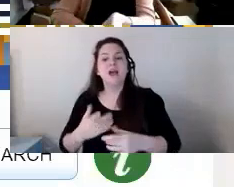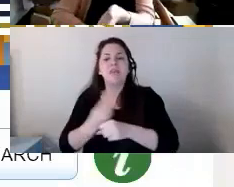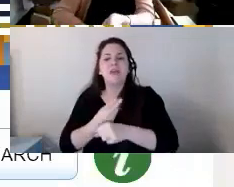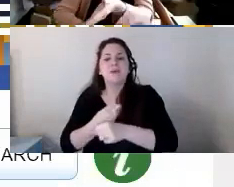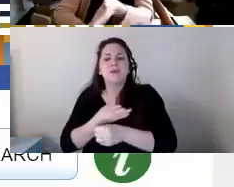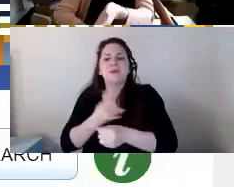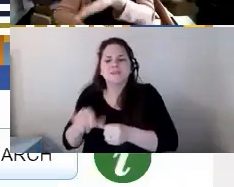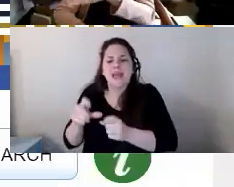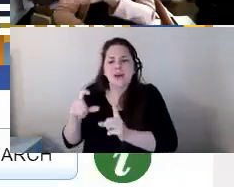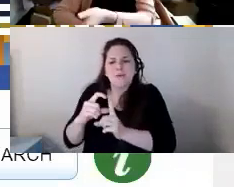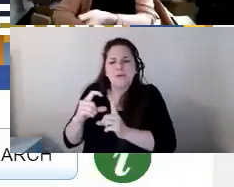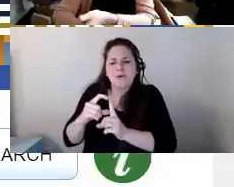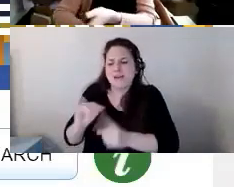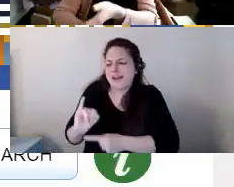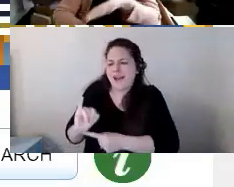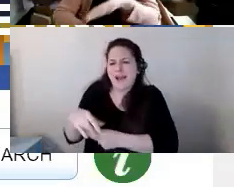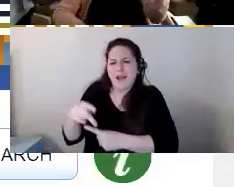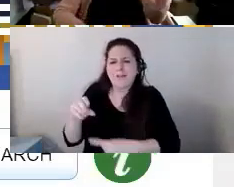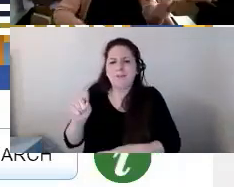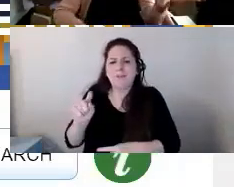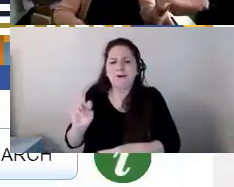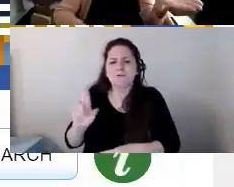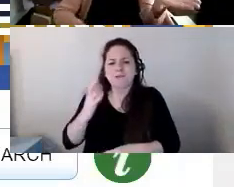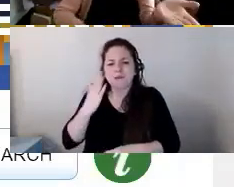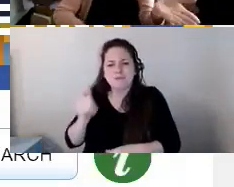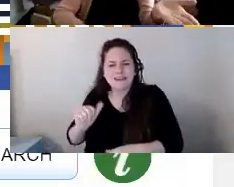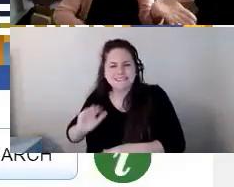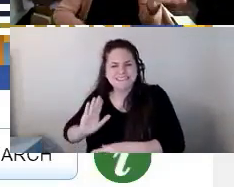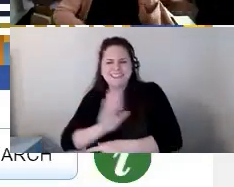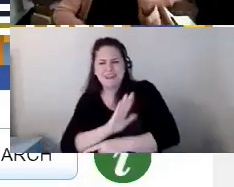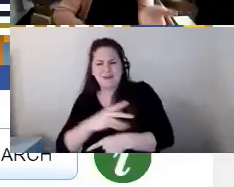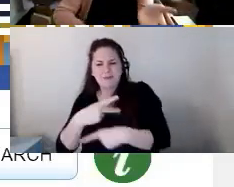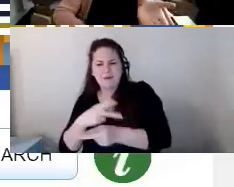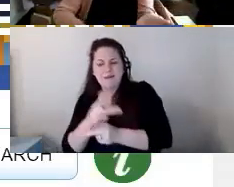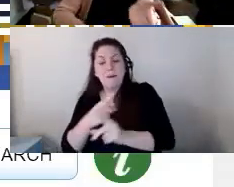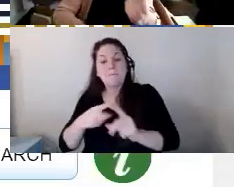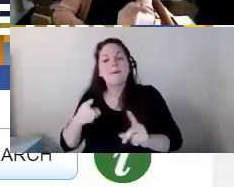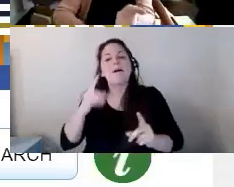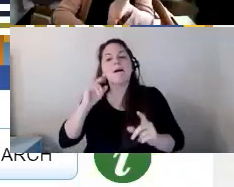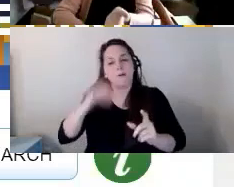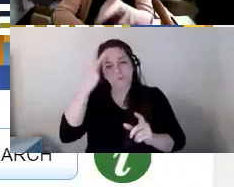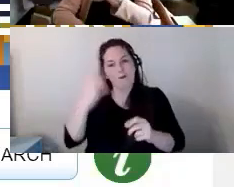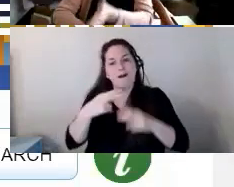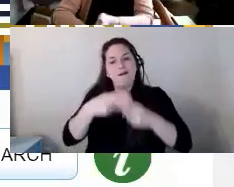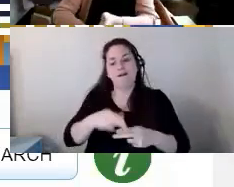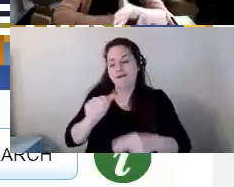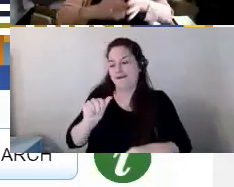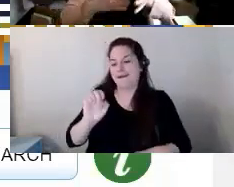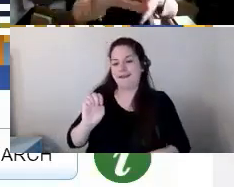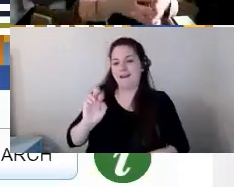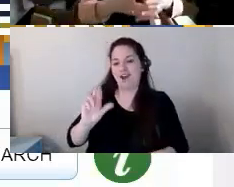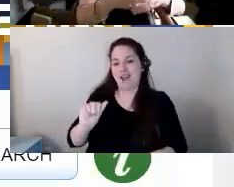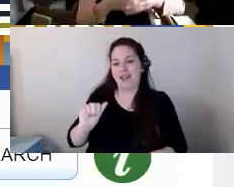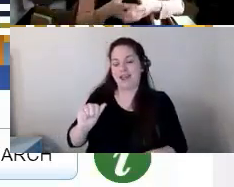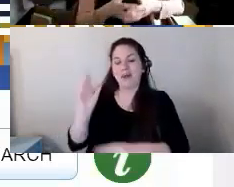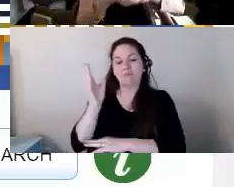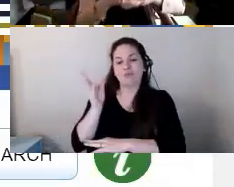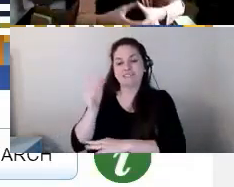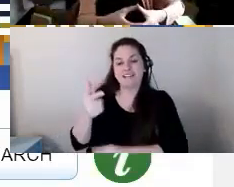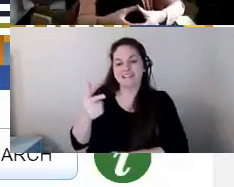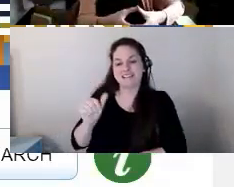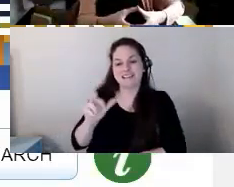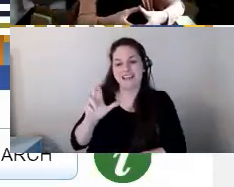because that's their product. But that's why we call it the AERA Presentation Gallery. This is when you make